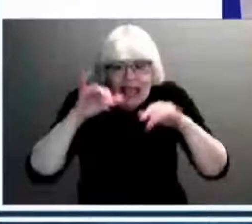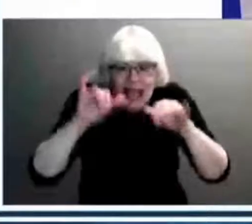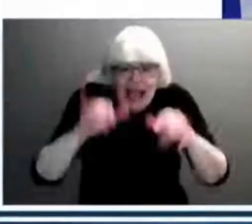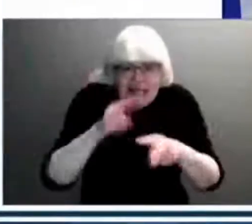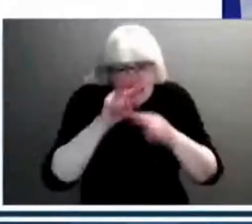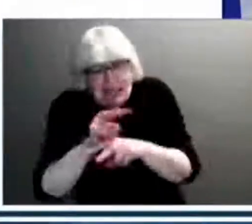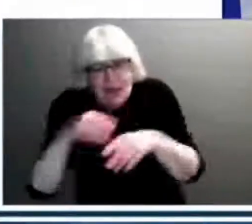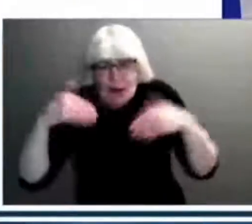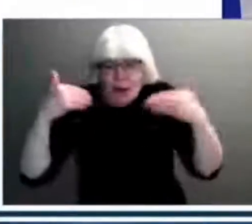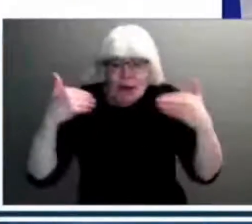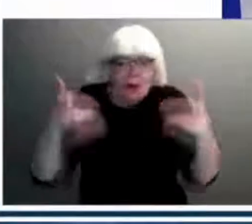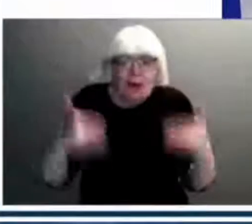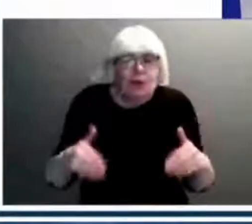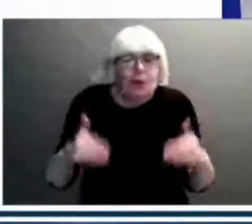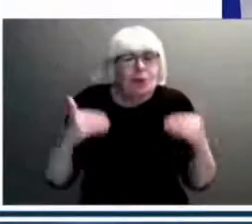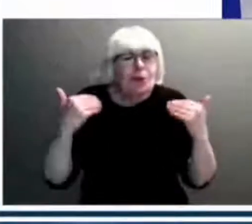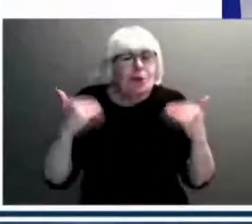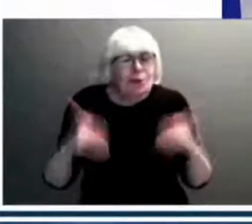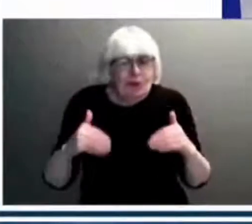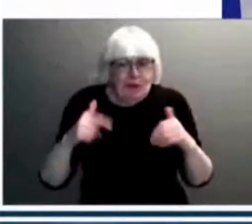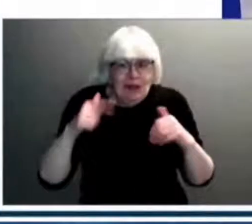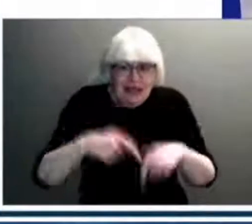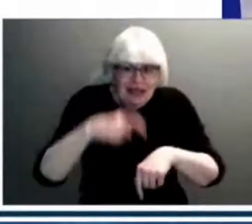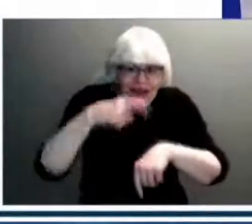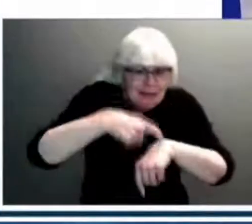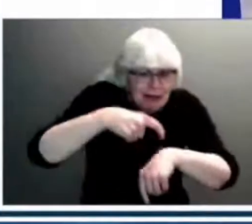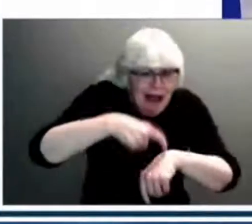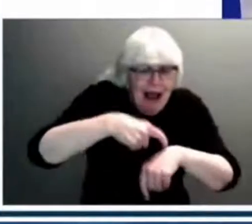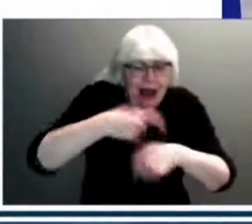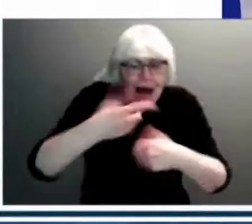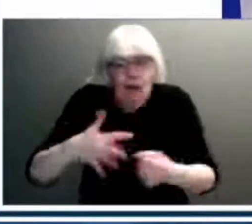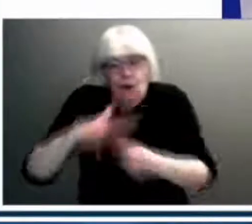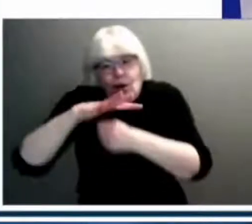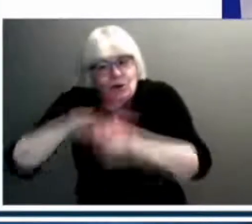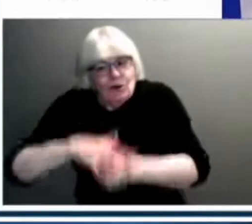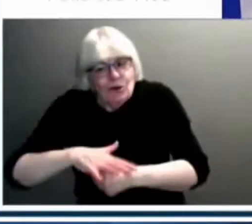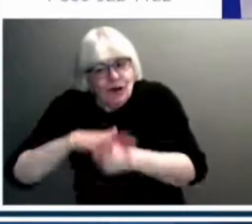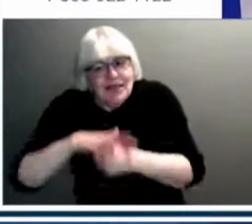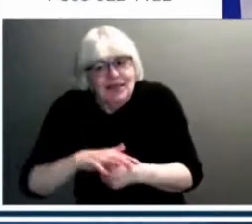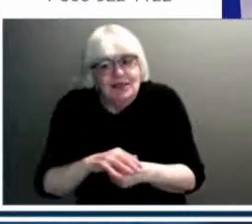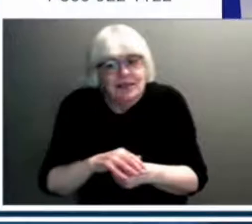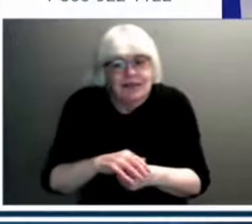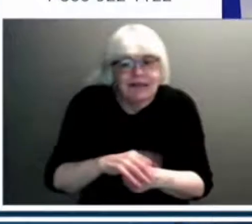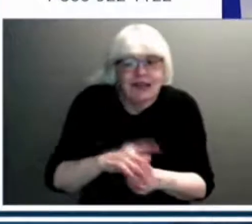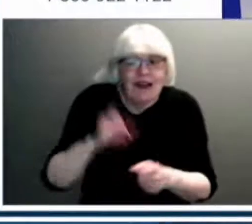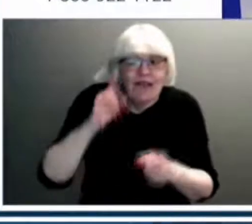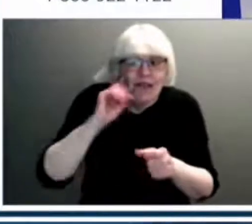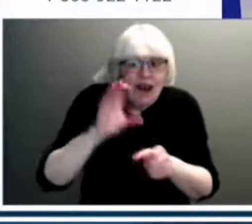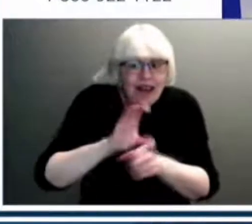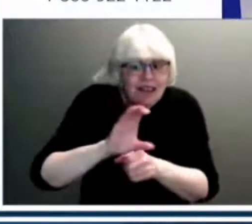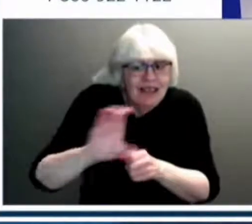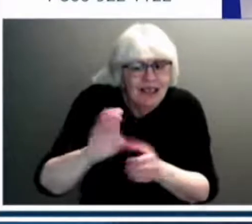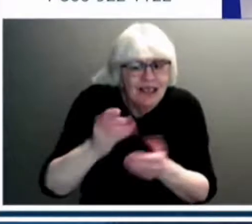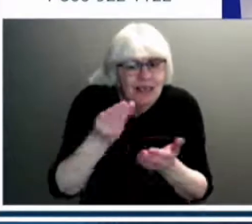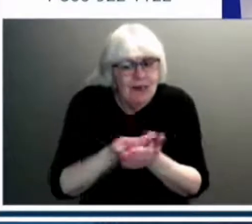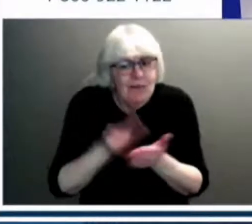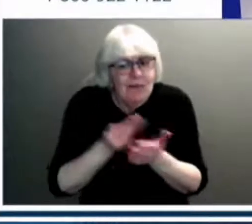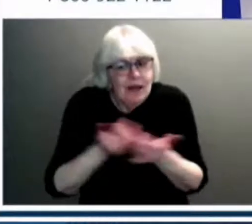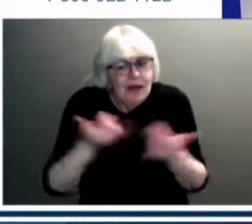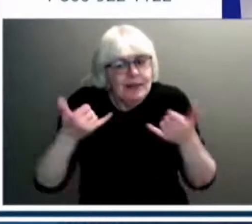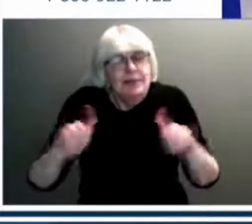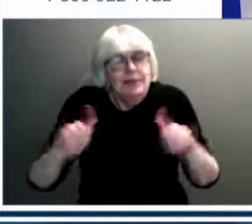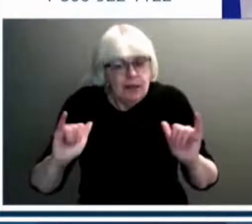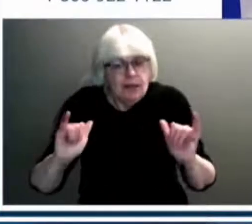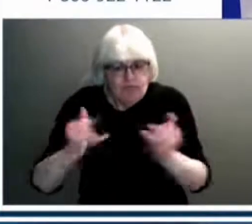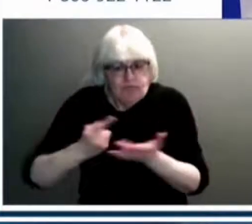point on the compensation aspect. These are discussions that will continue to happen, and we'll have those discussions